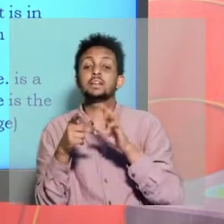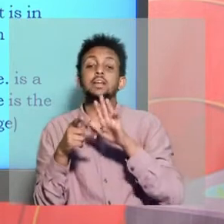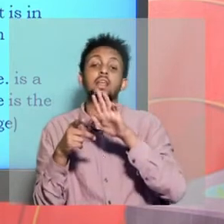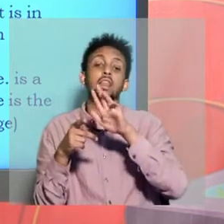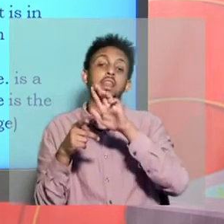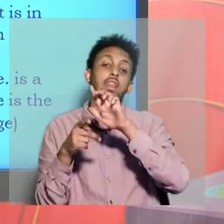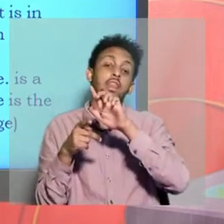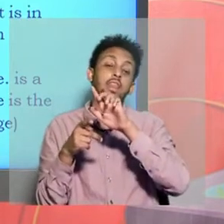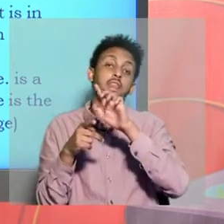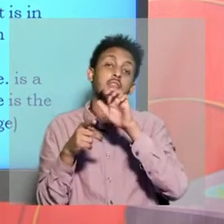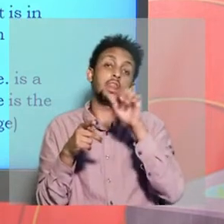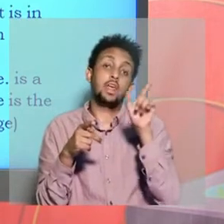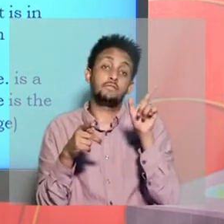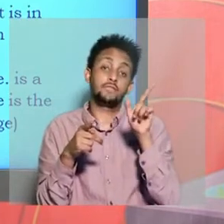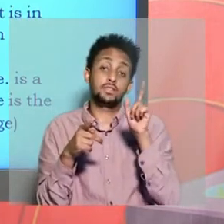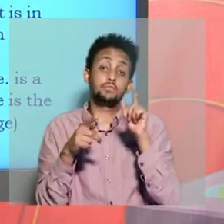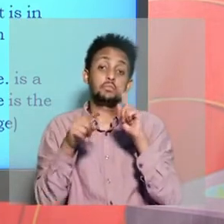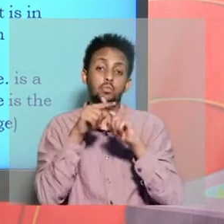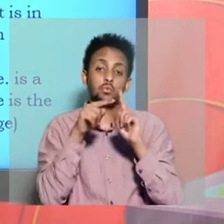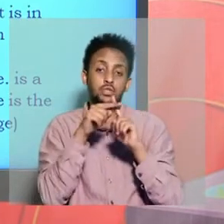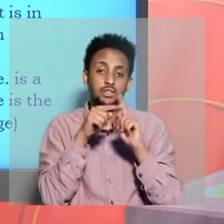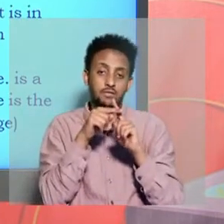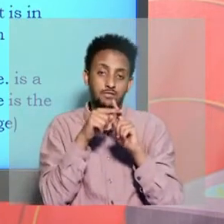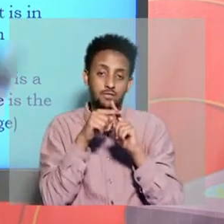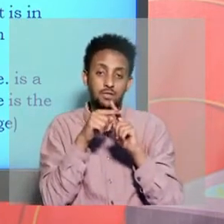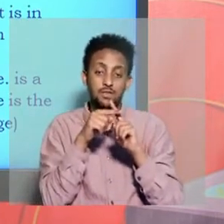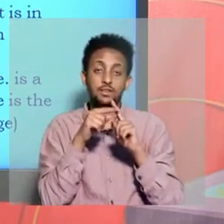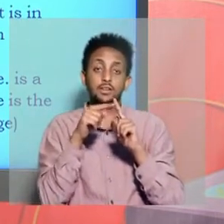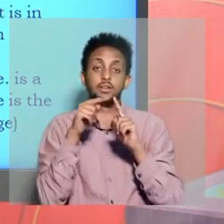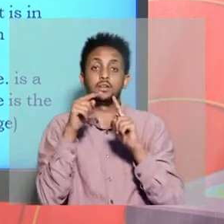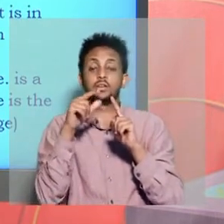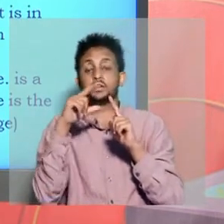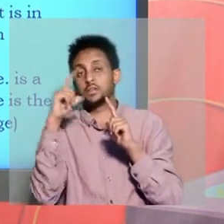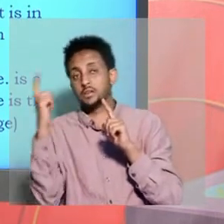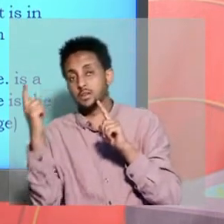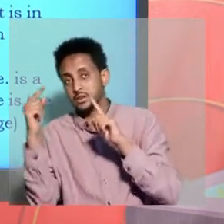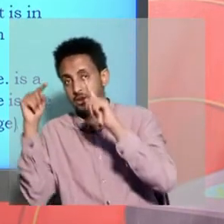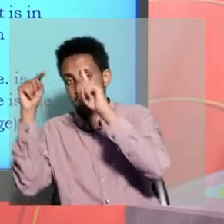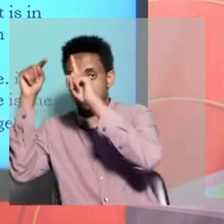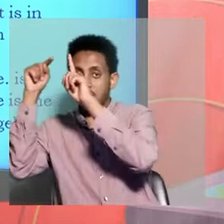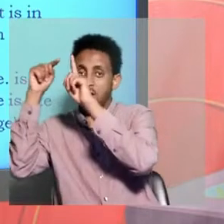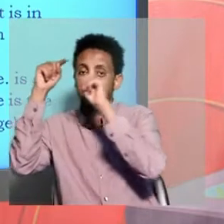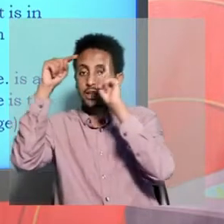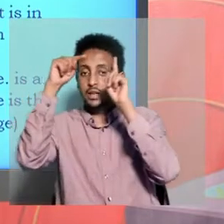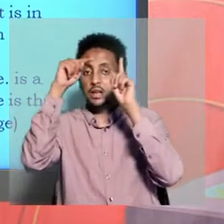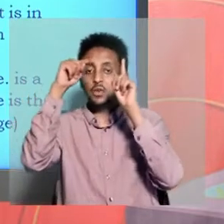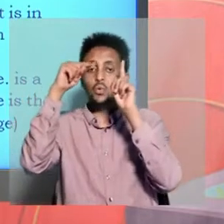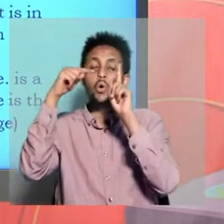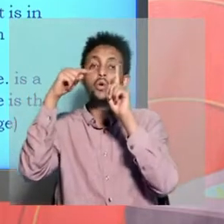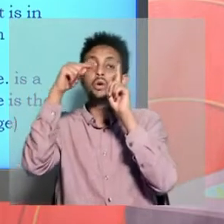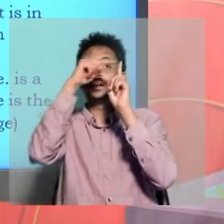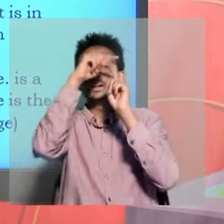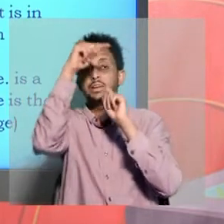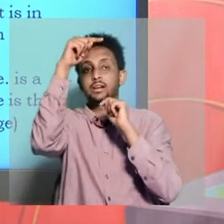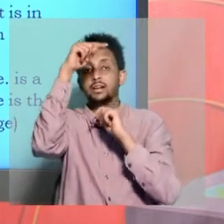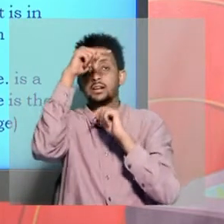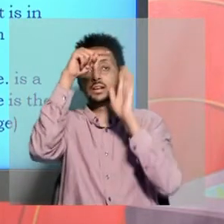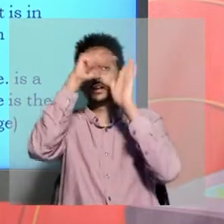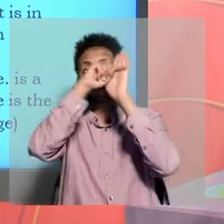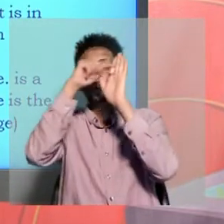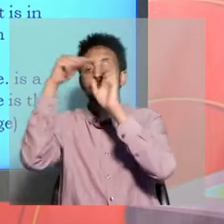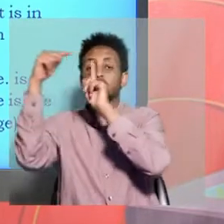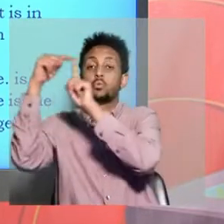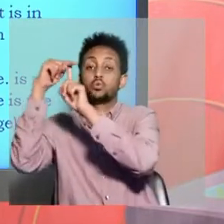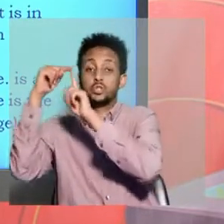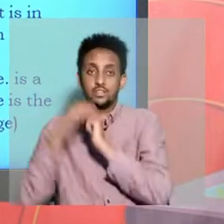here becomes positive, so that this plate is positive, the other plate is going to be a negative plate. This is how capacitor